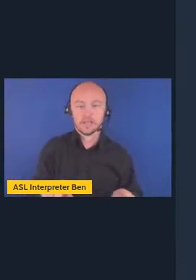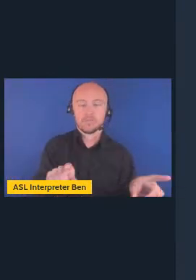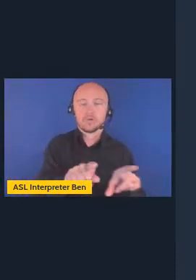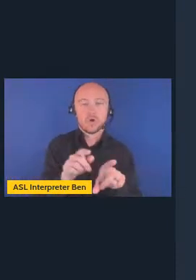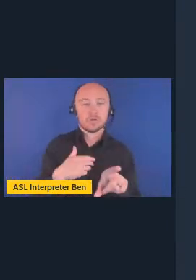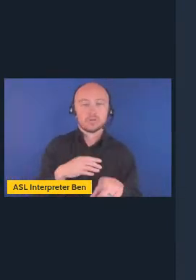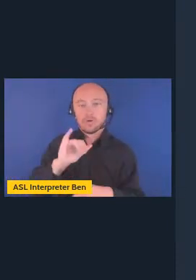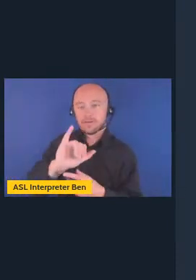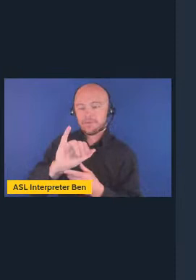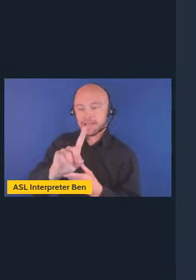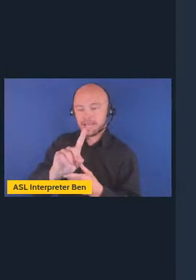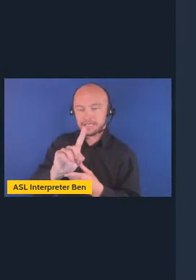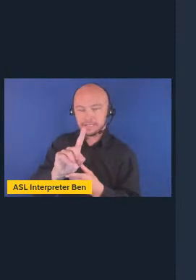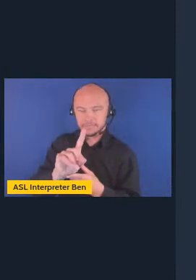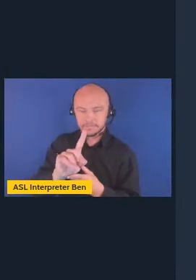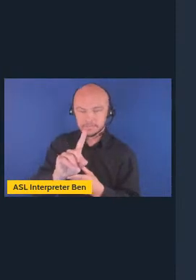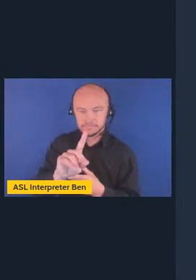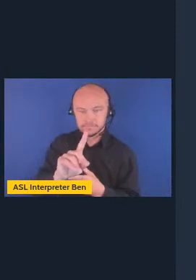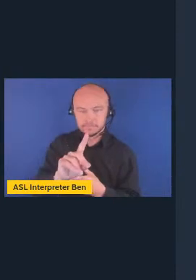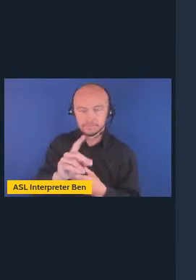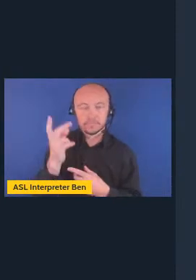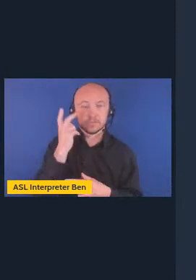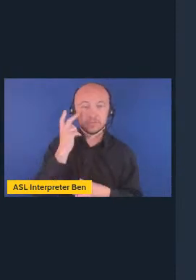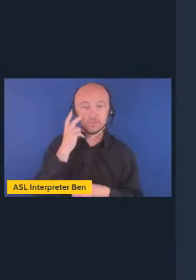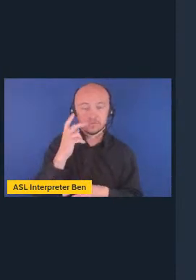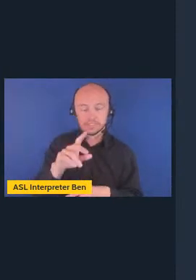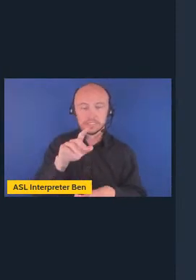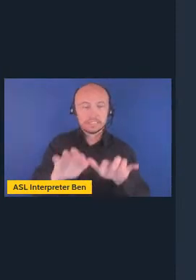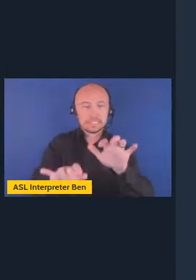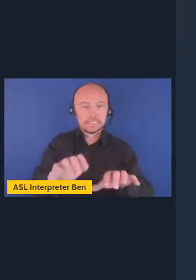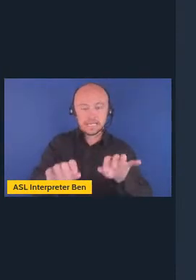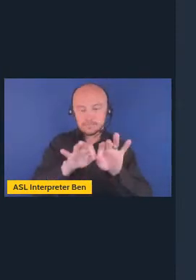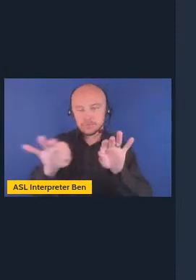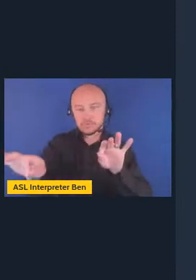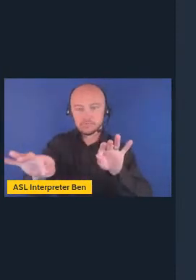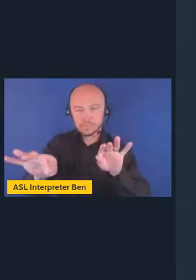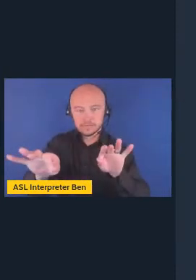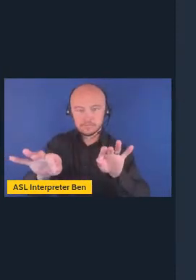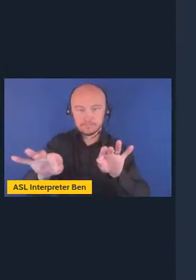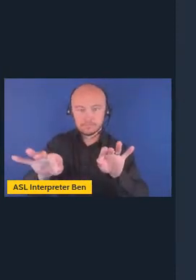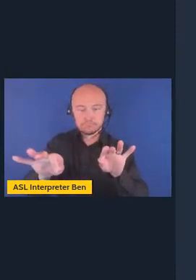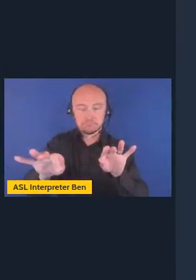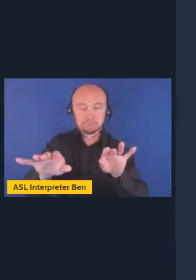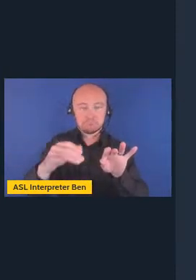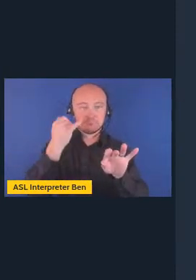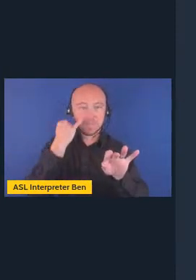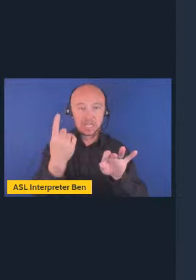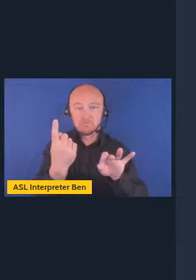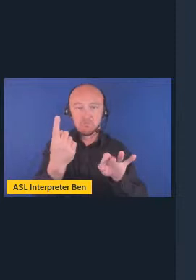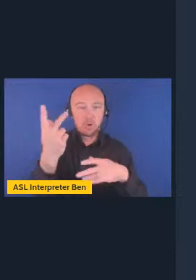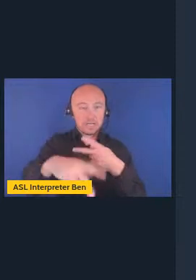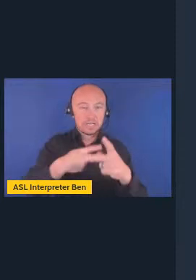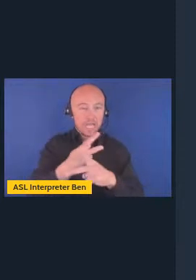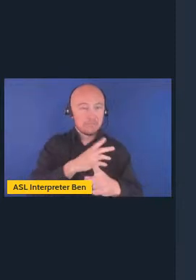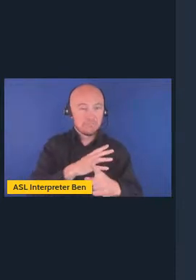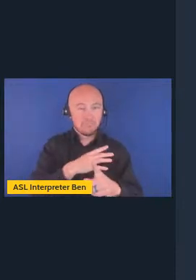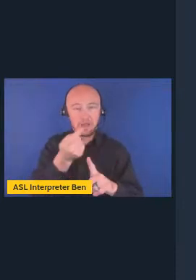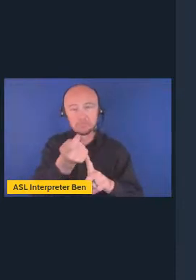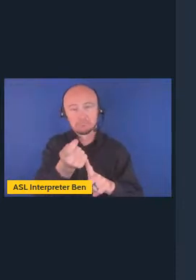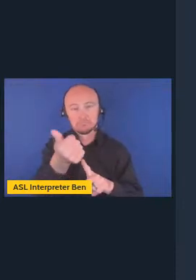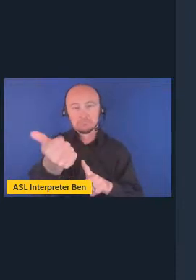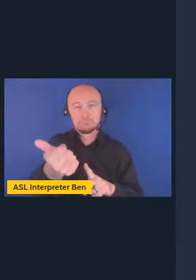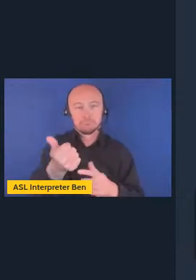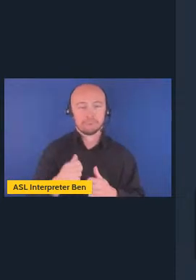you would like to use. Here, it's a custom TypeScript project. And this can be omitted if there's only one project type available in the package.